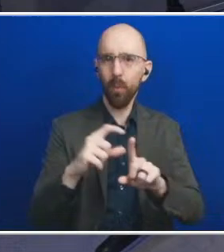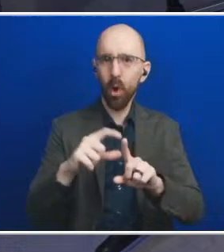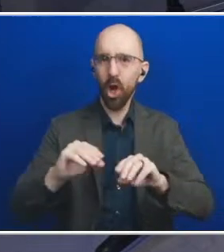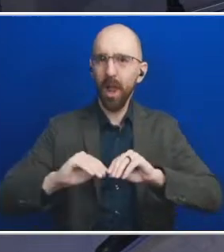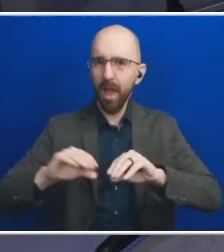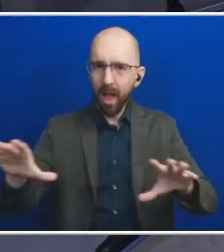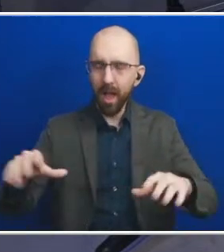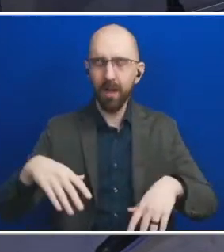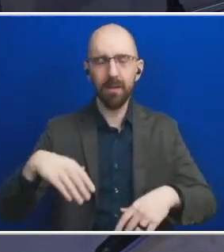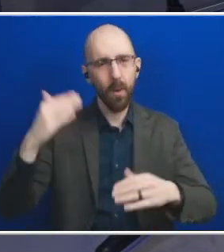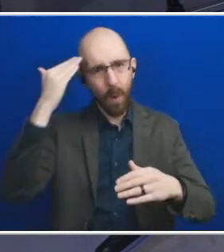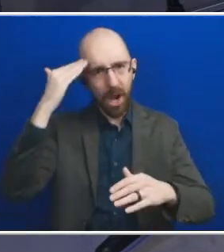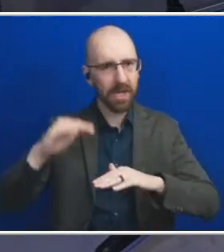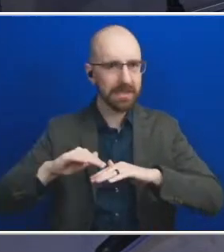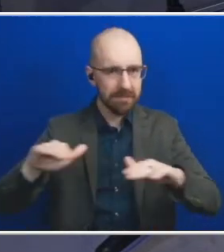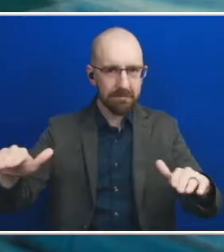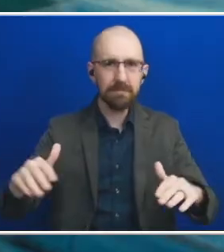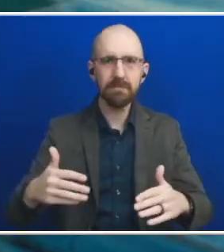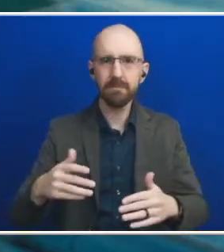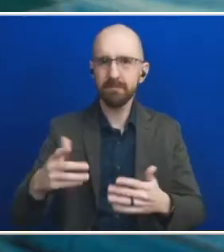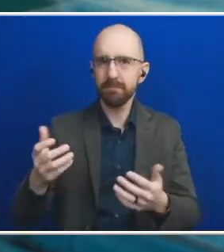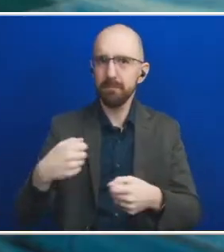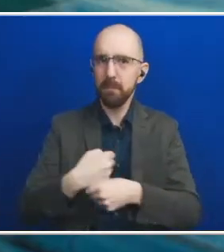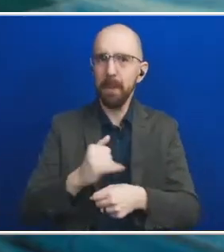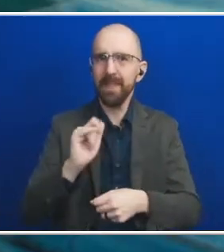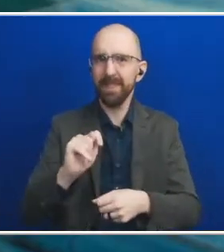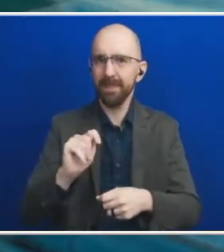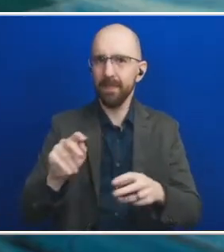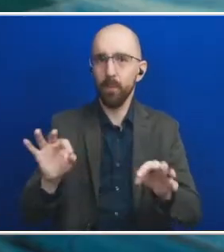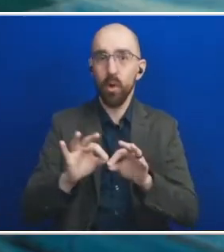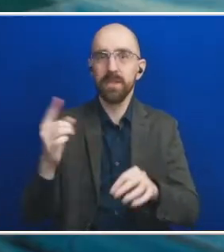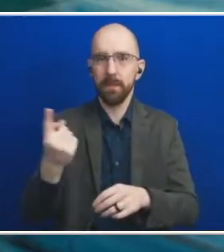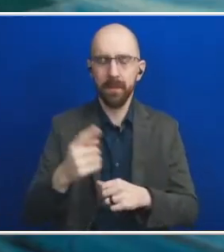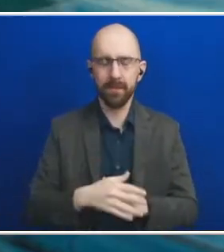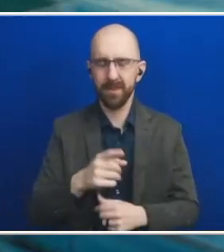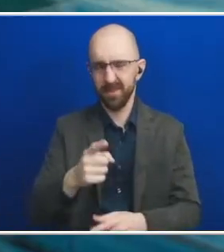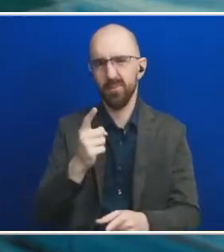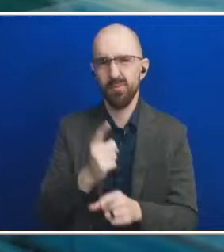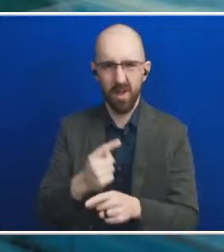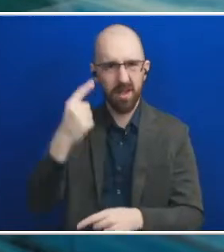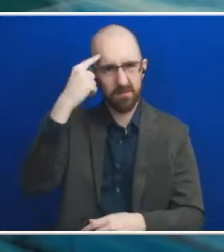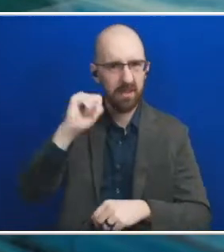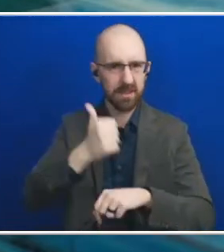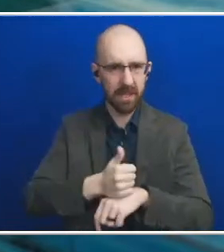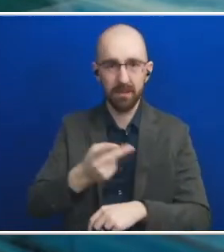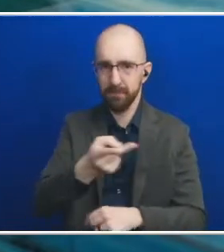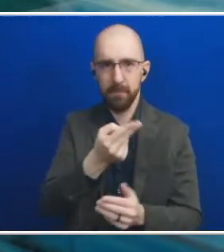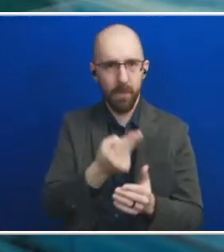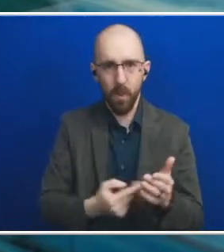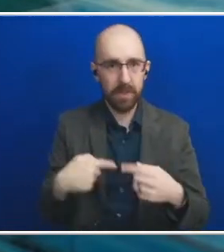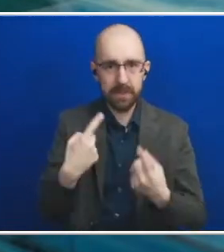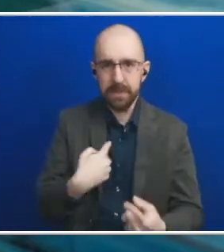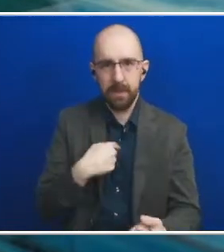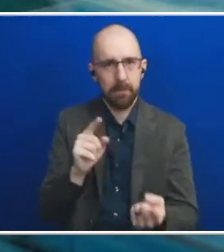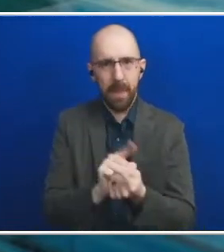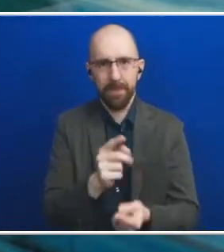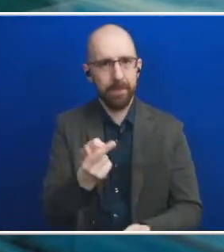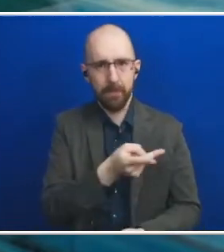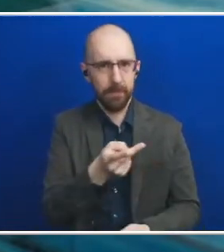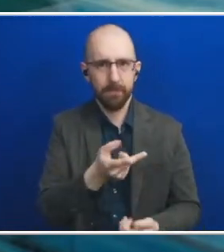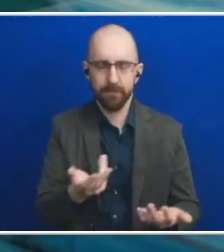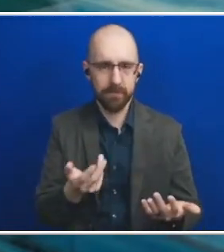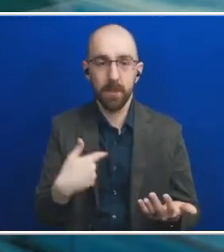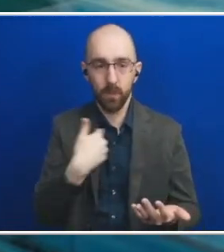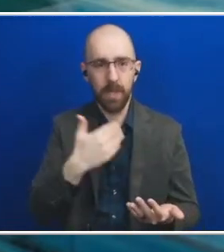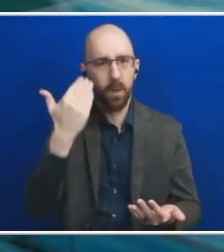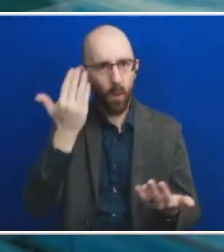to others? No, Jackson's got the right mentality 100%, and they both have throughout this, ever since I met them, which is, we know what we're dealing with. We're going to